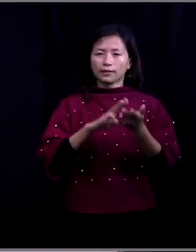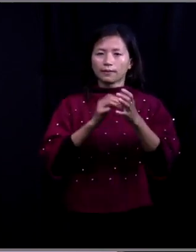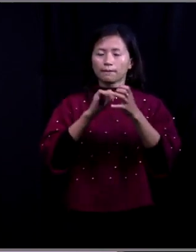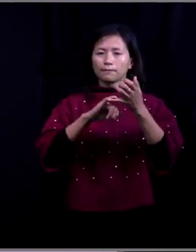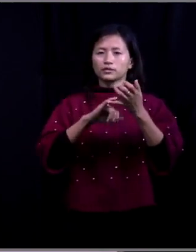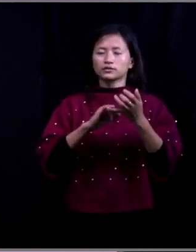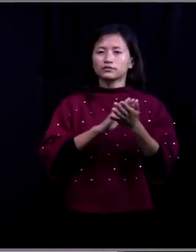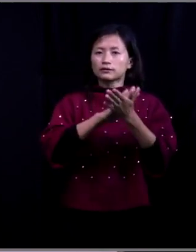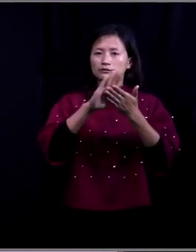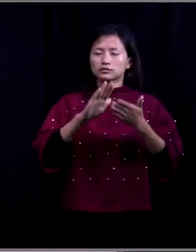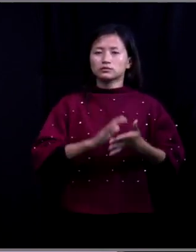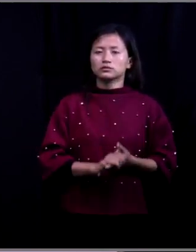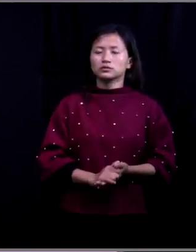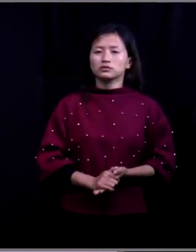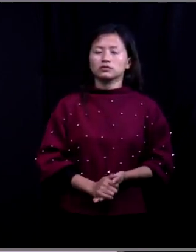helium,